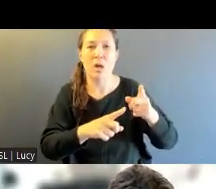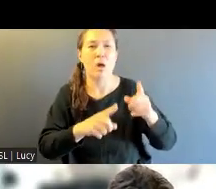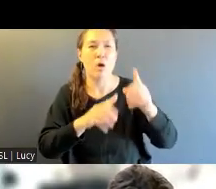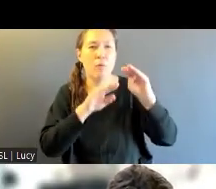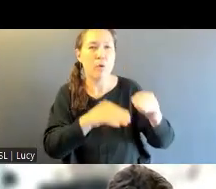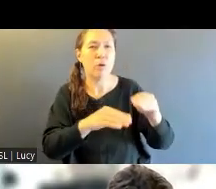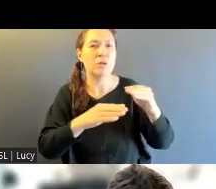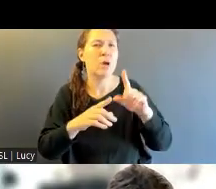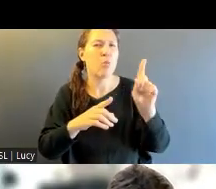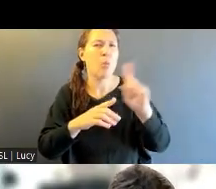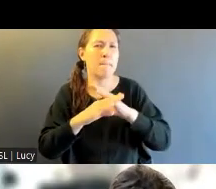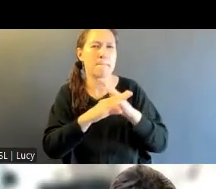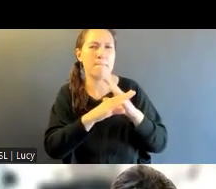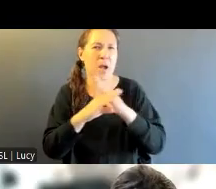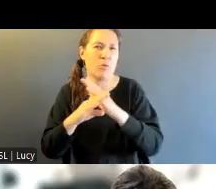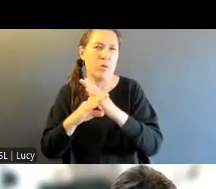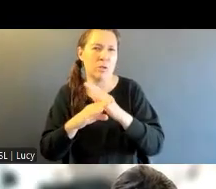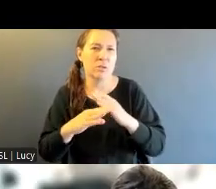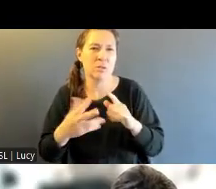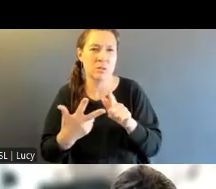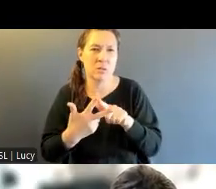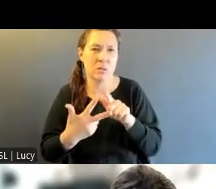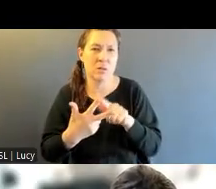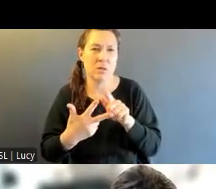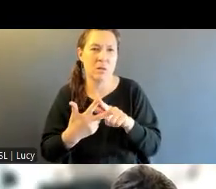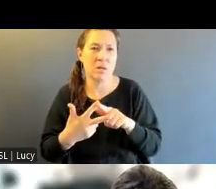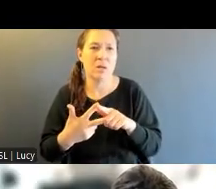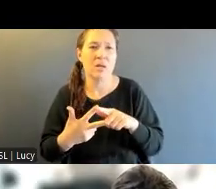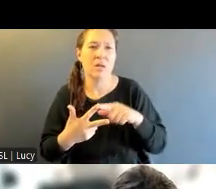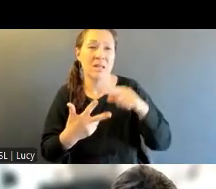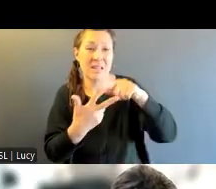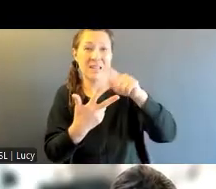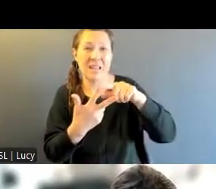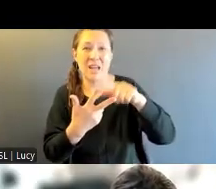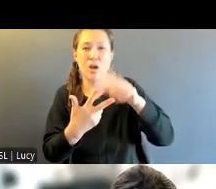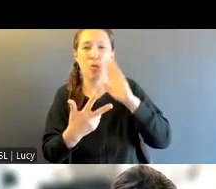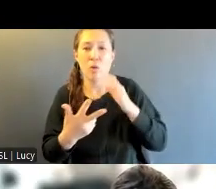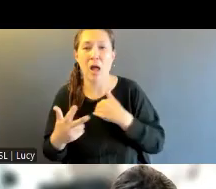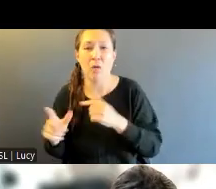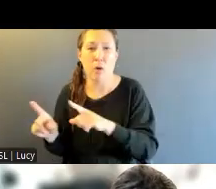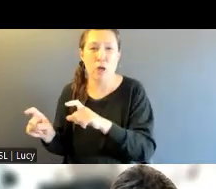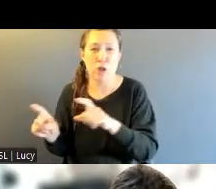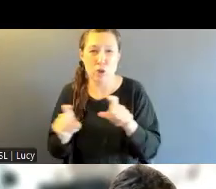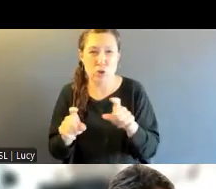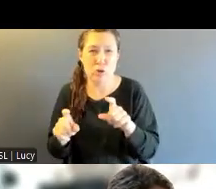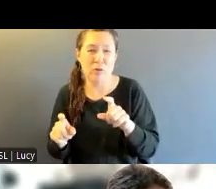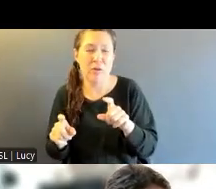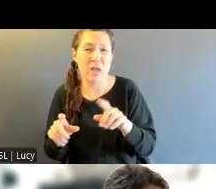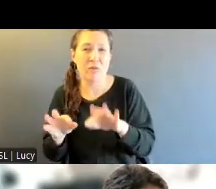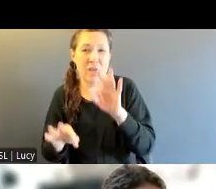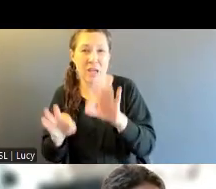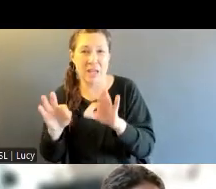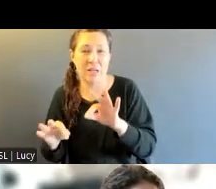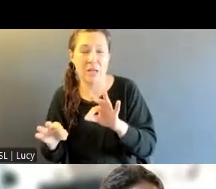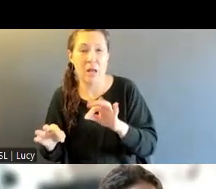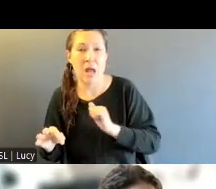we talk through aim 2, I'll be presenting our survey findings, and then Marley will present our focus group